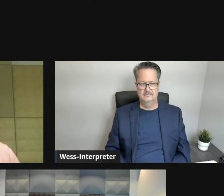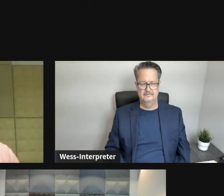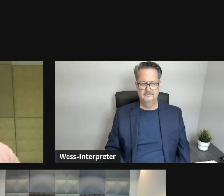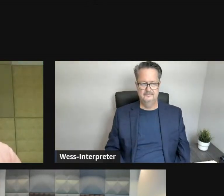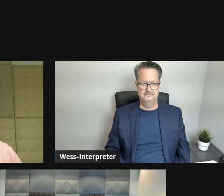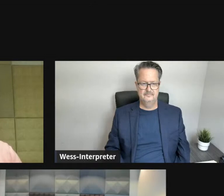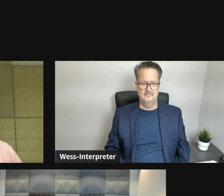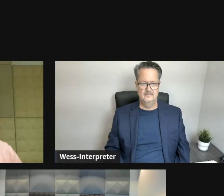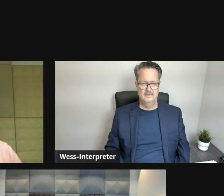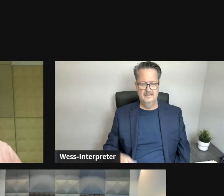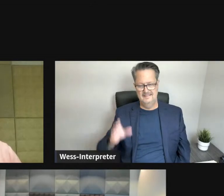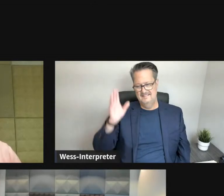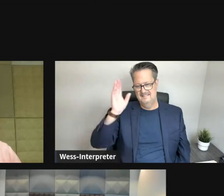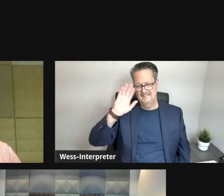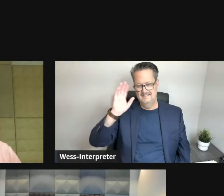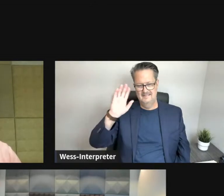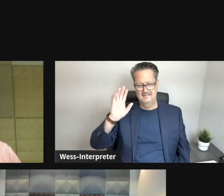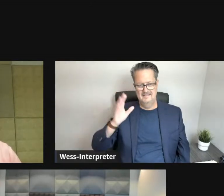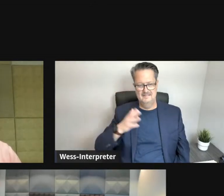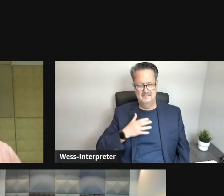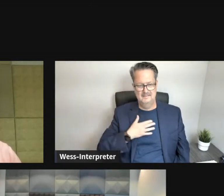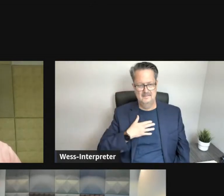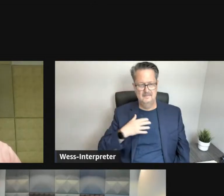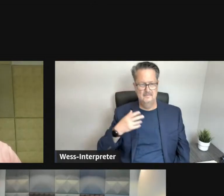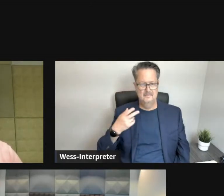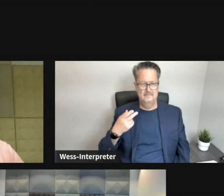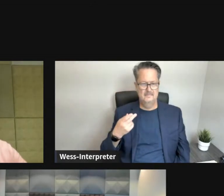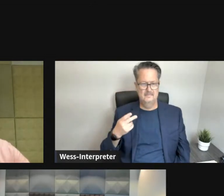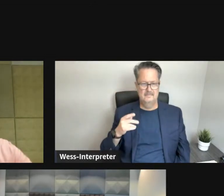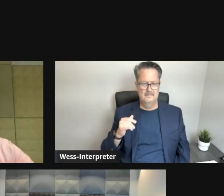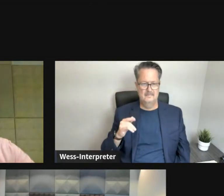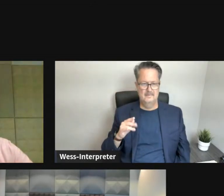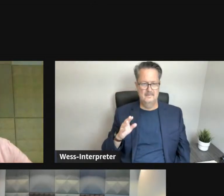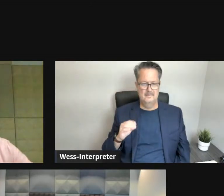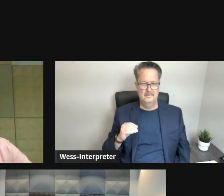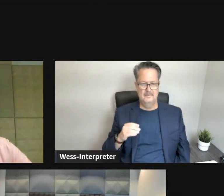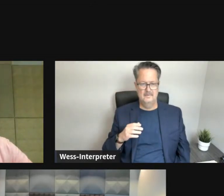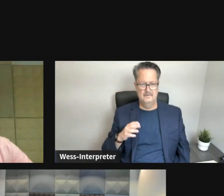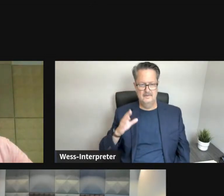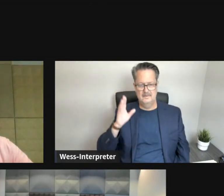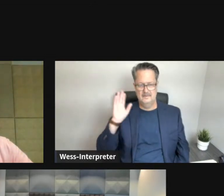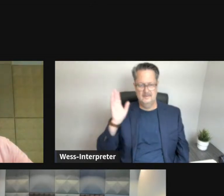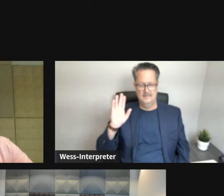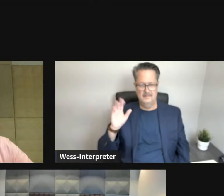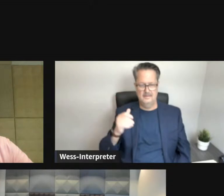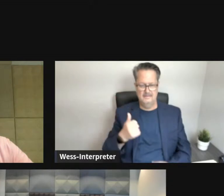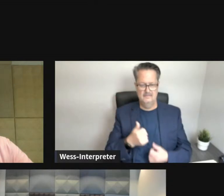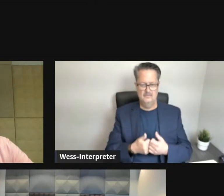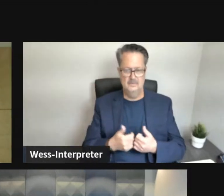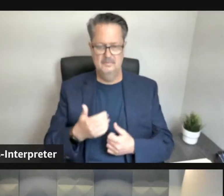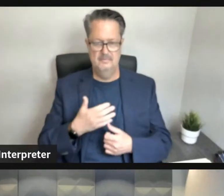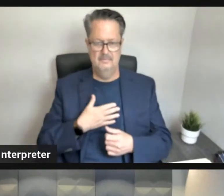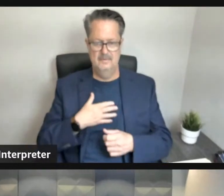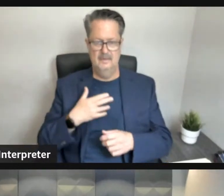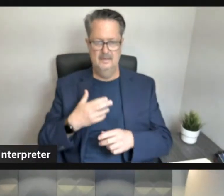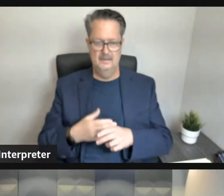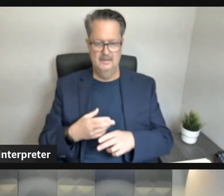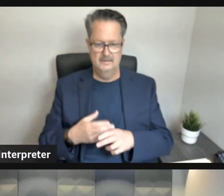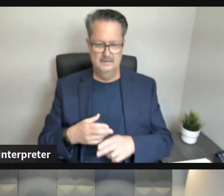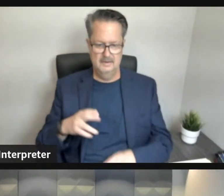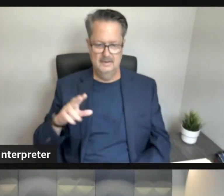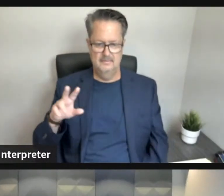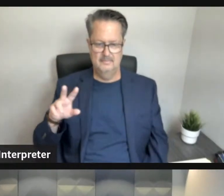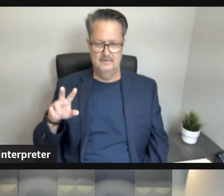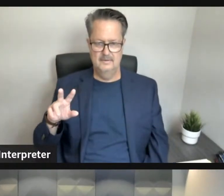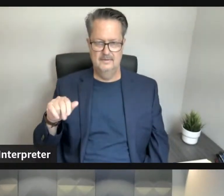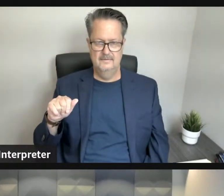Hi, Nathan. Probably I'll kick off. My name is Vara. Hi, everyone. Thank you for joining the session